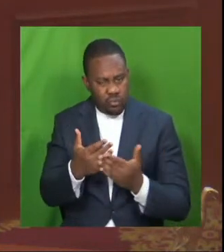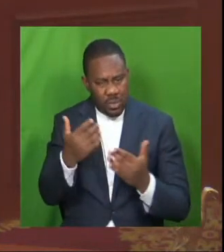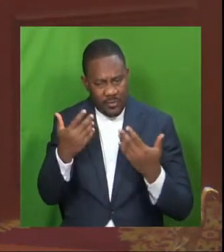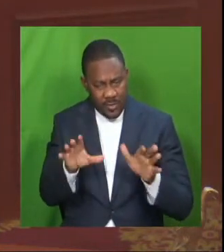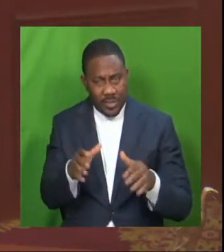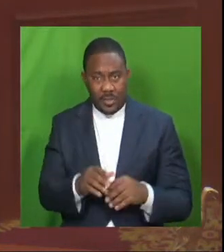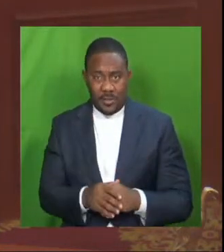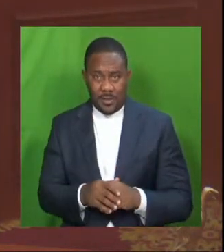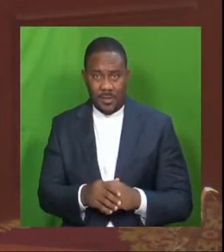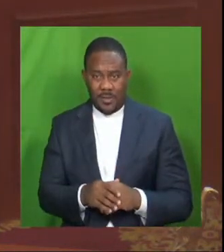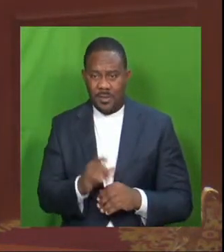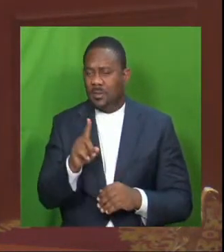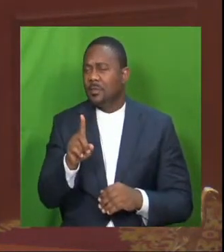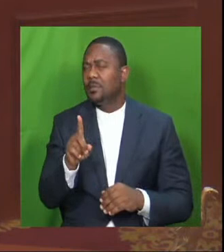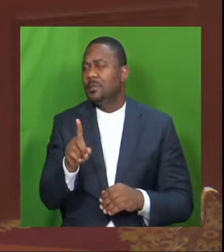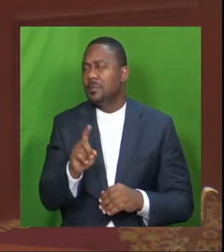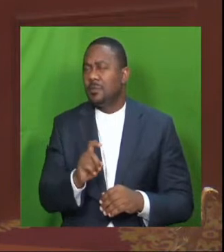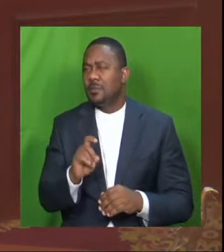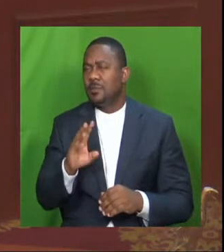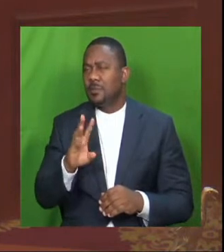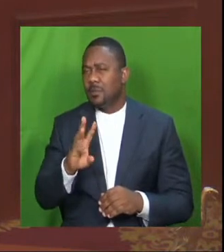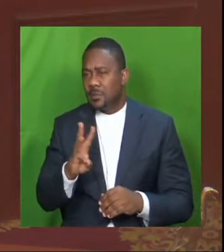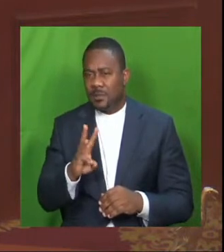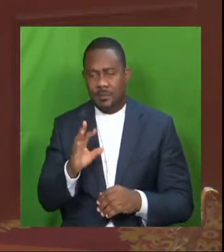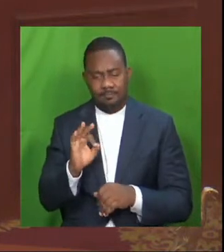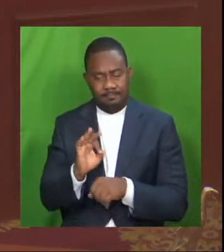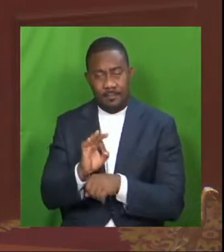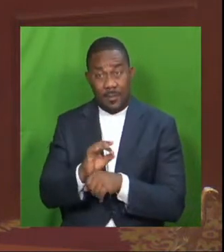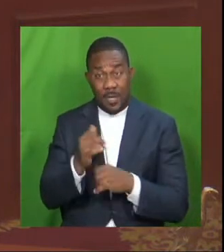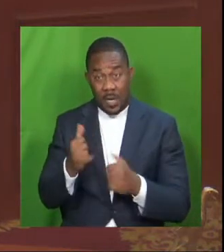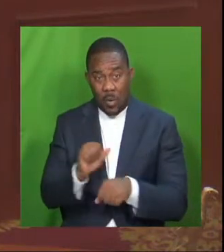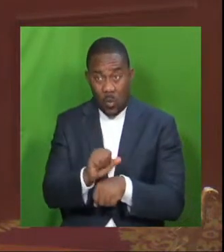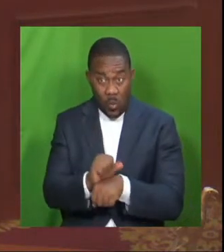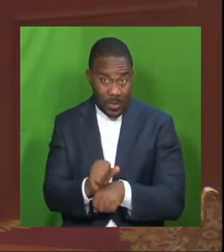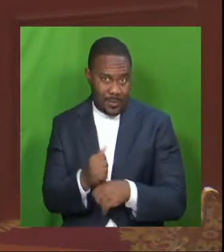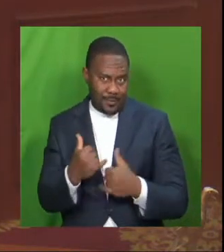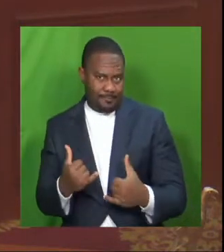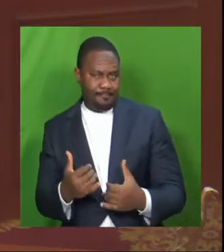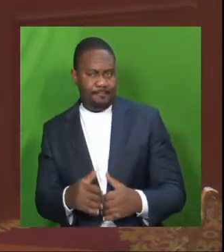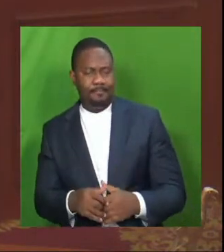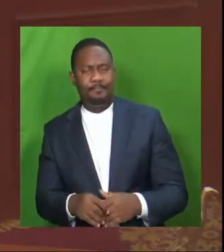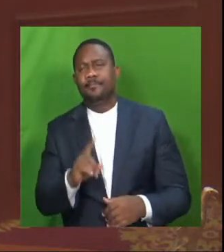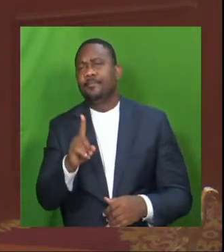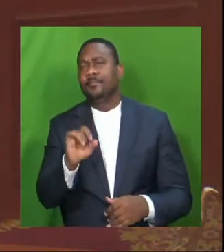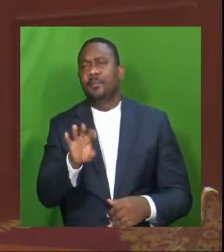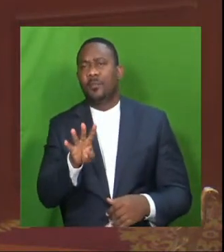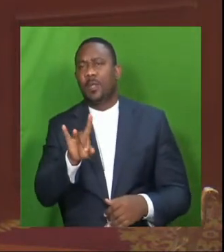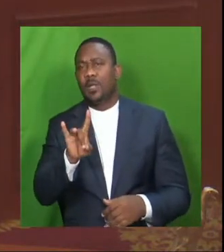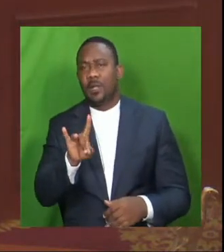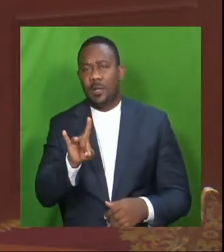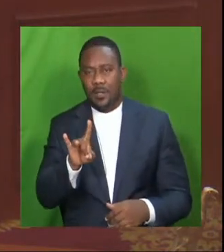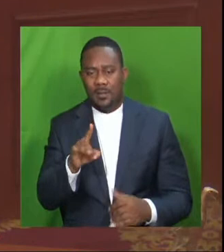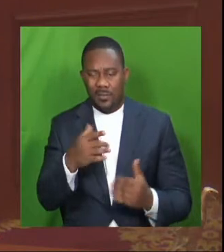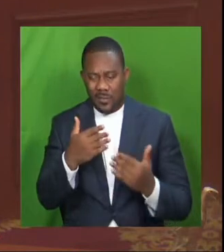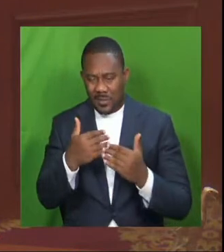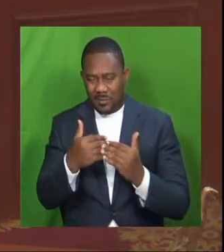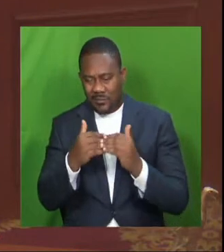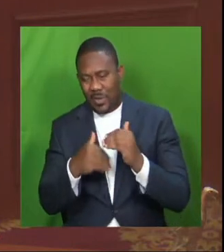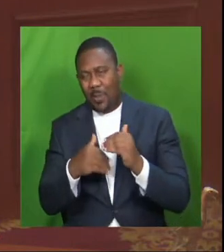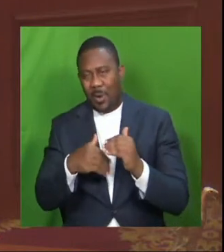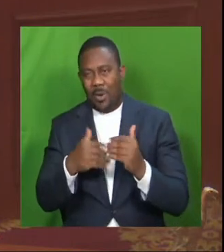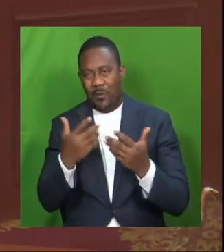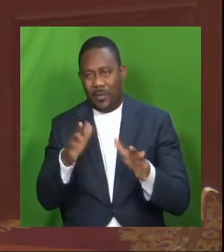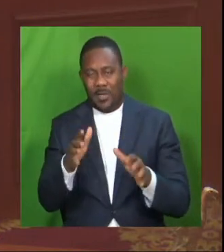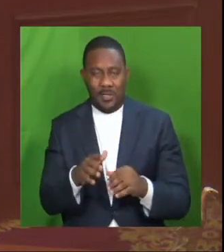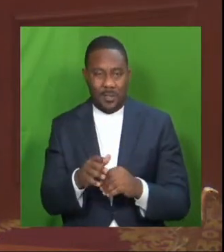completion. 106 factories are currently operational and 148 are under construction,